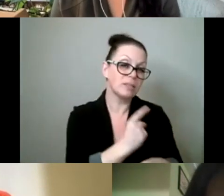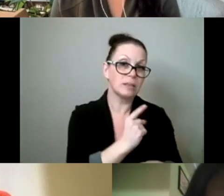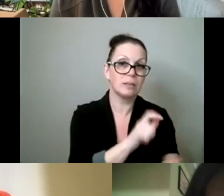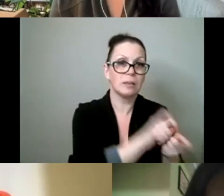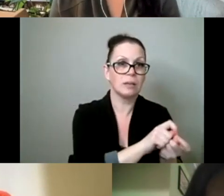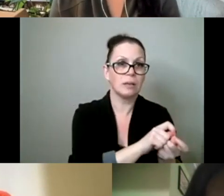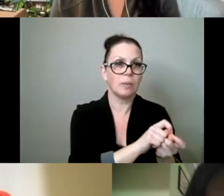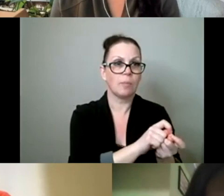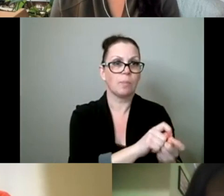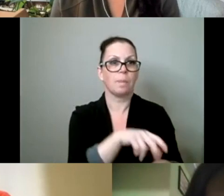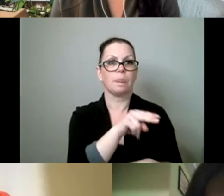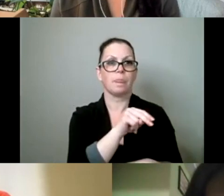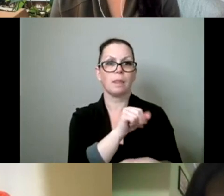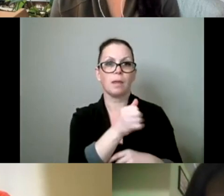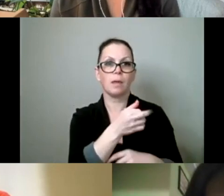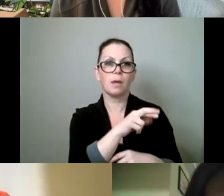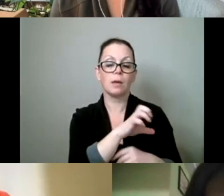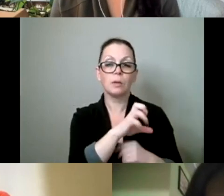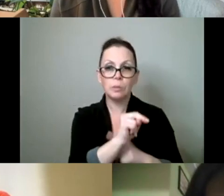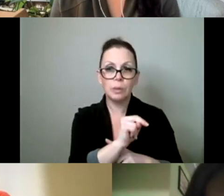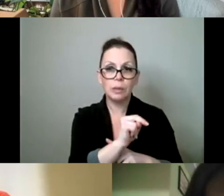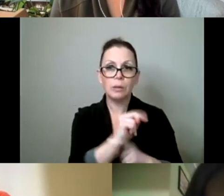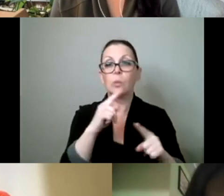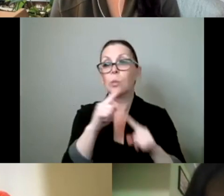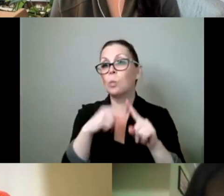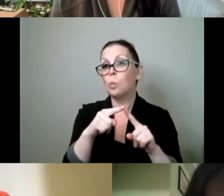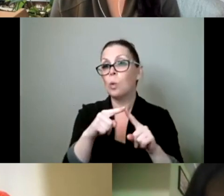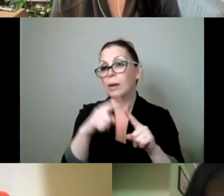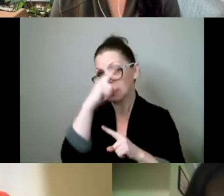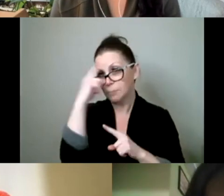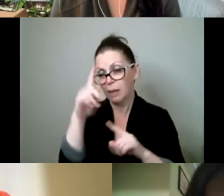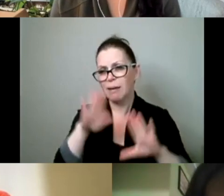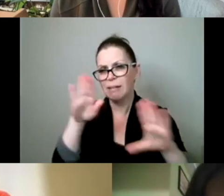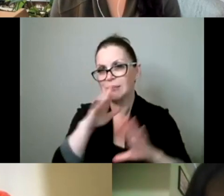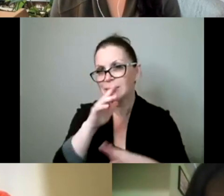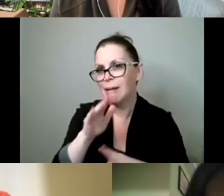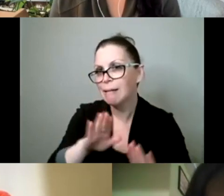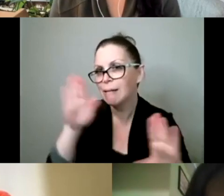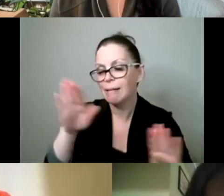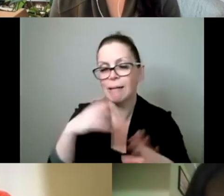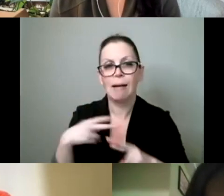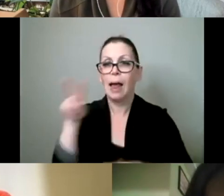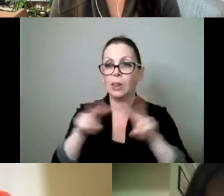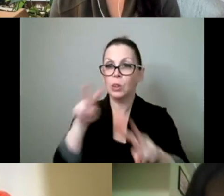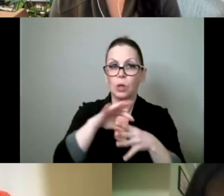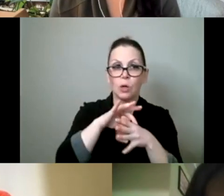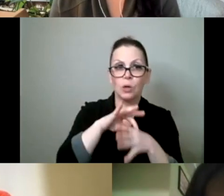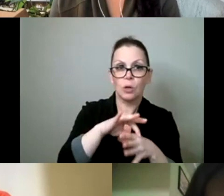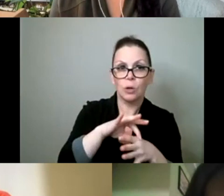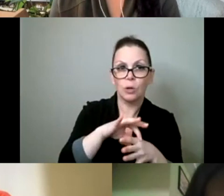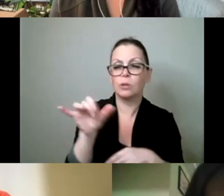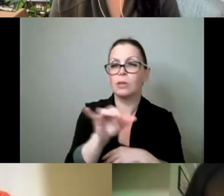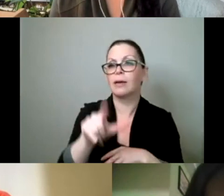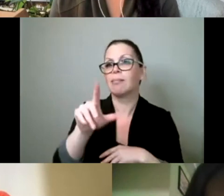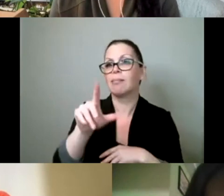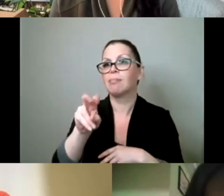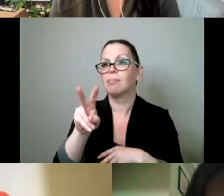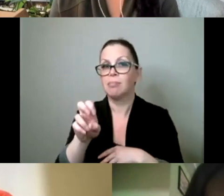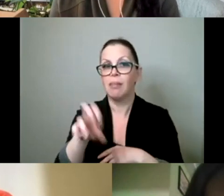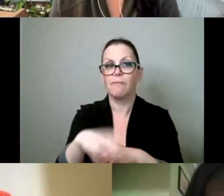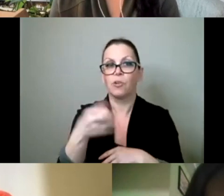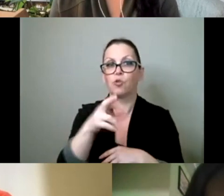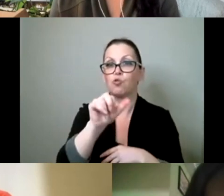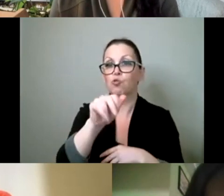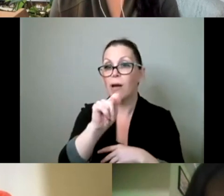When is Black excellence not excellent enough? I mean, I look at content like Lovecraft Country that was canceled